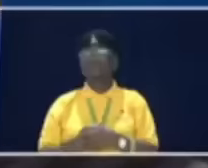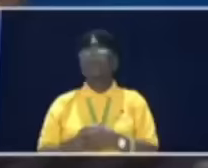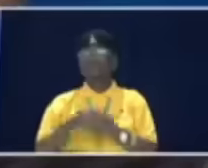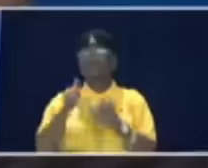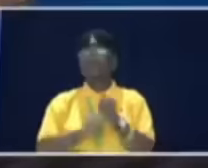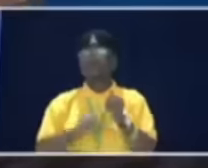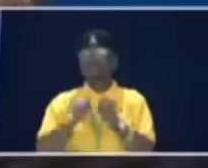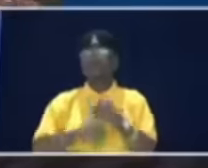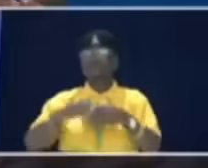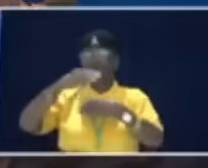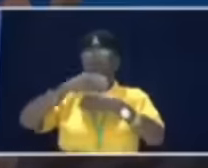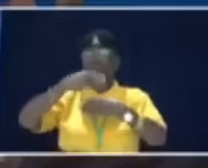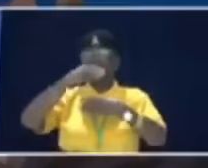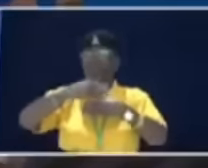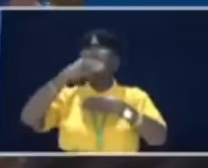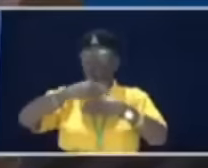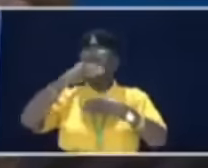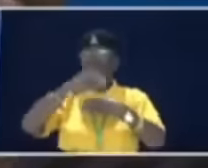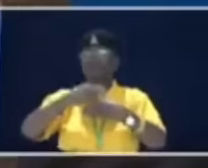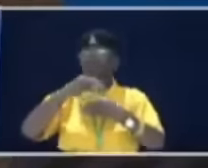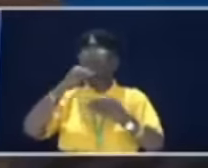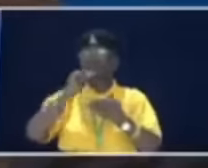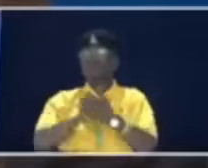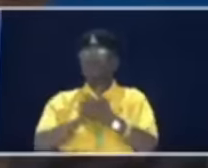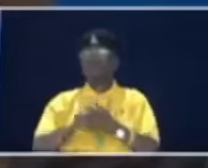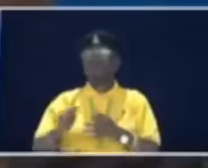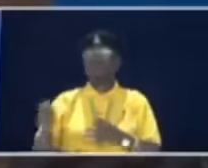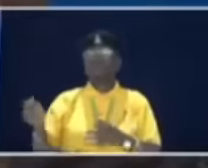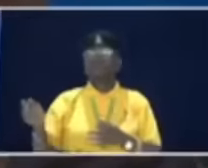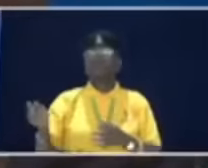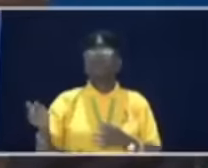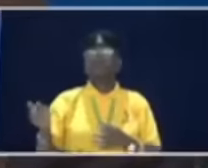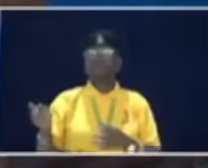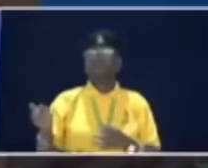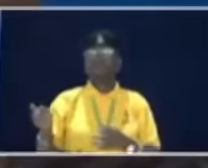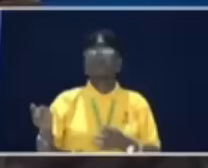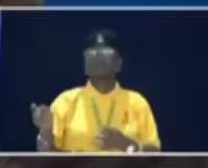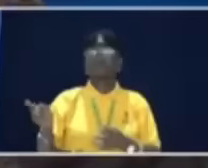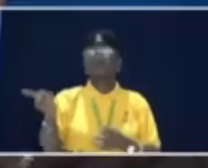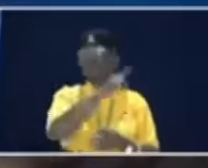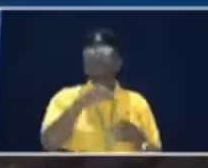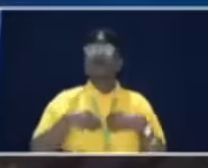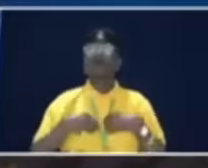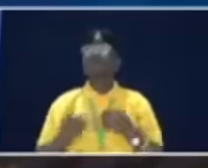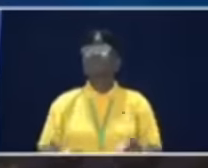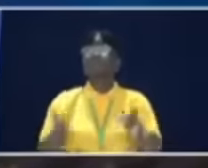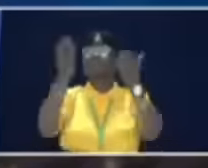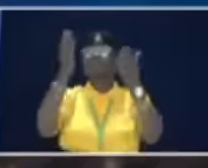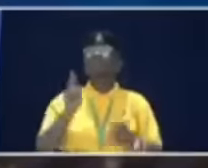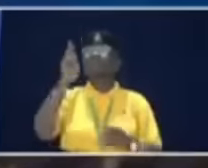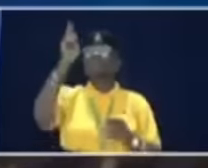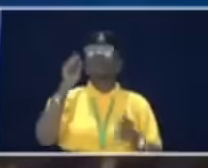Every wall that you have raised up against your own destiny,